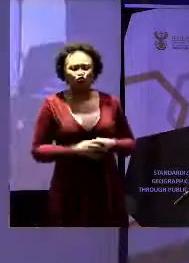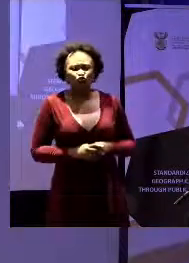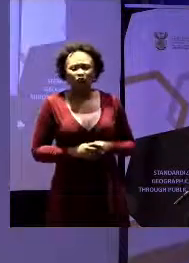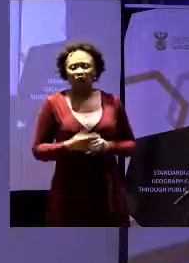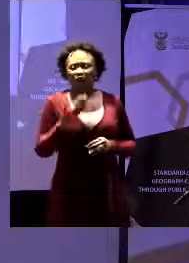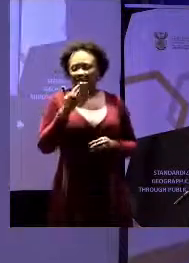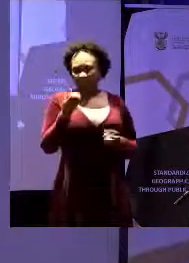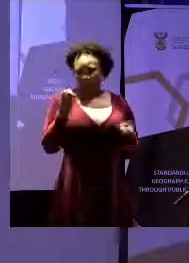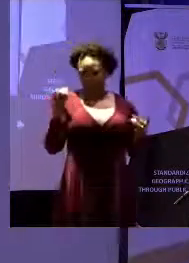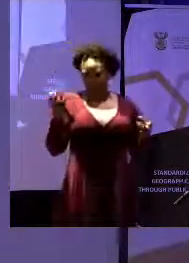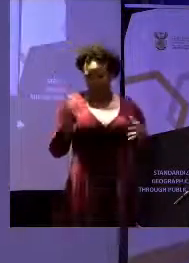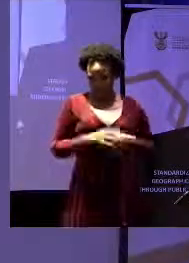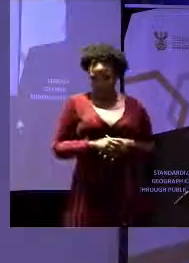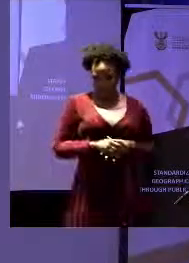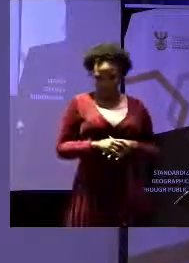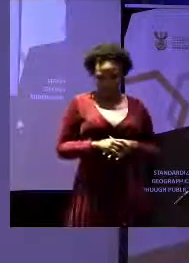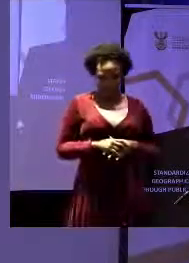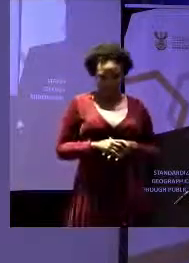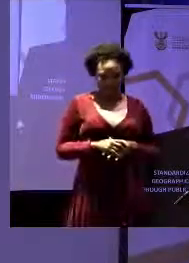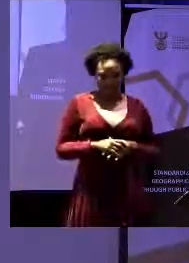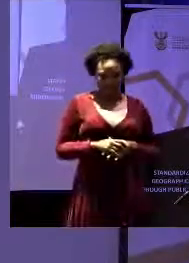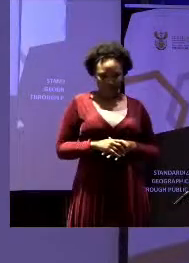Thank you very much.